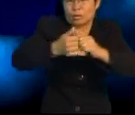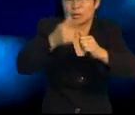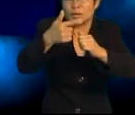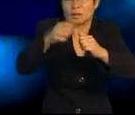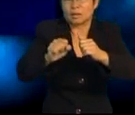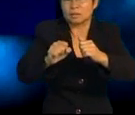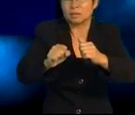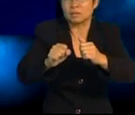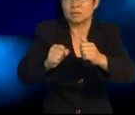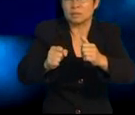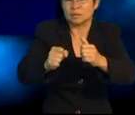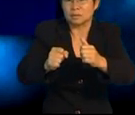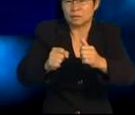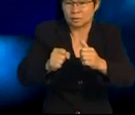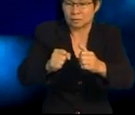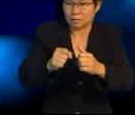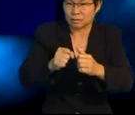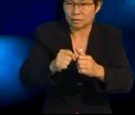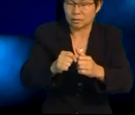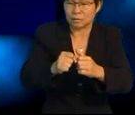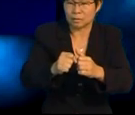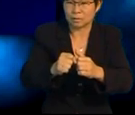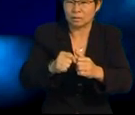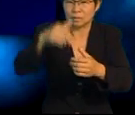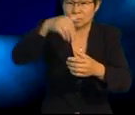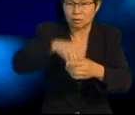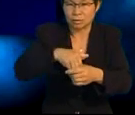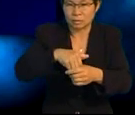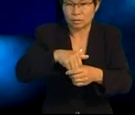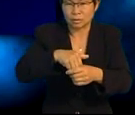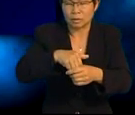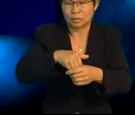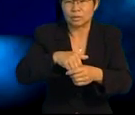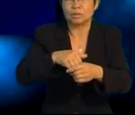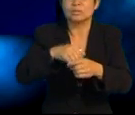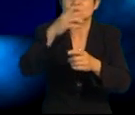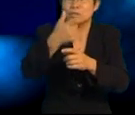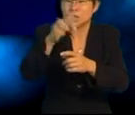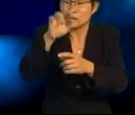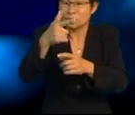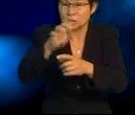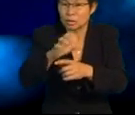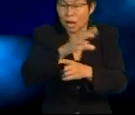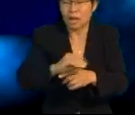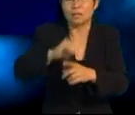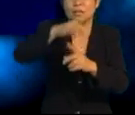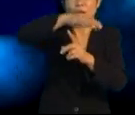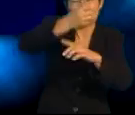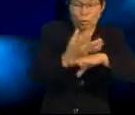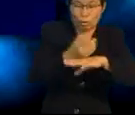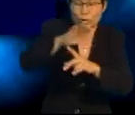results in the brass plate and gold leaf being positively charged, and the gold leaf